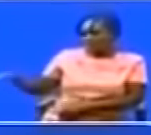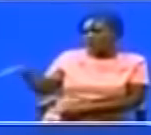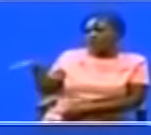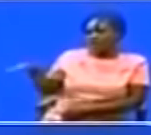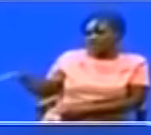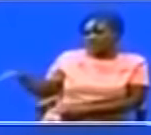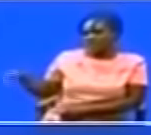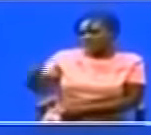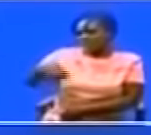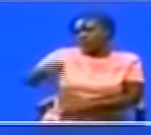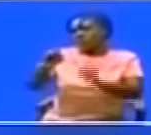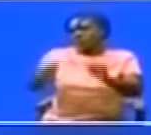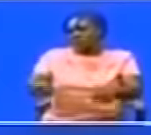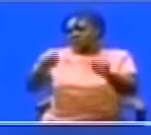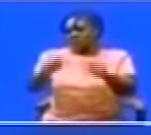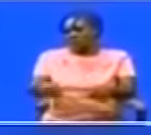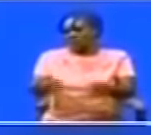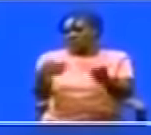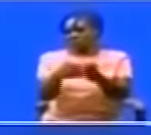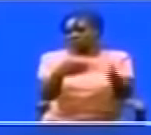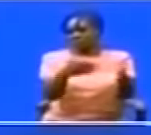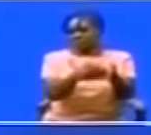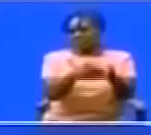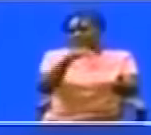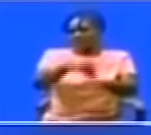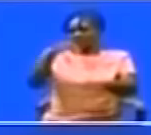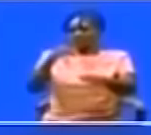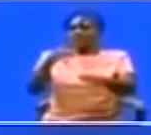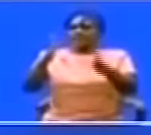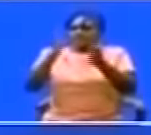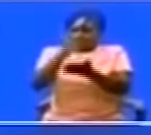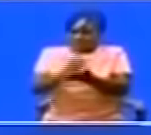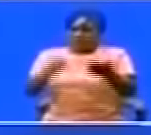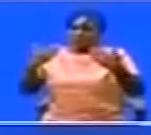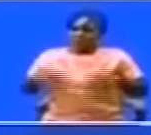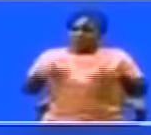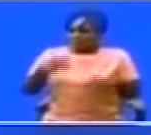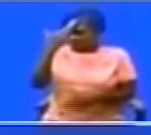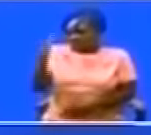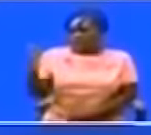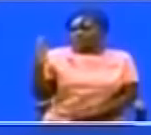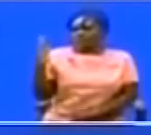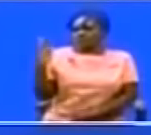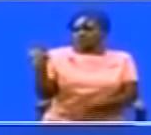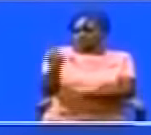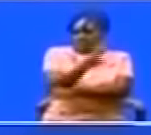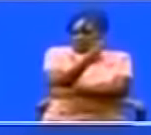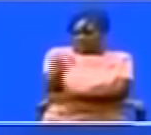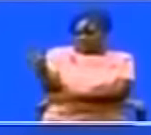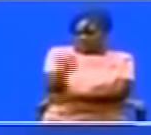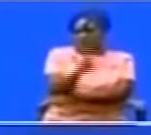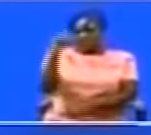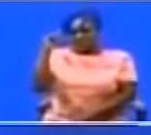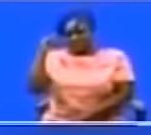may at some point inconvenience some persons or some people because of the security checks which